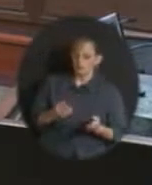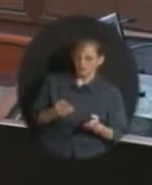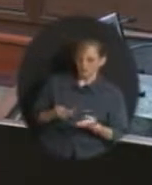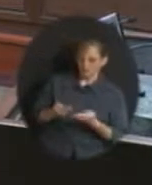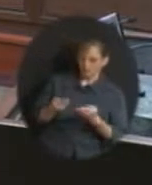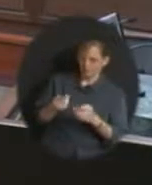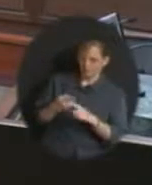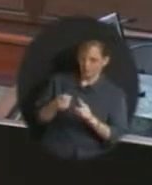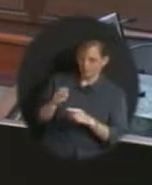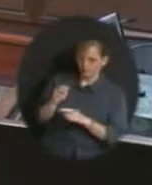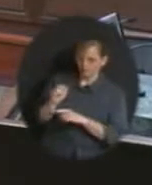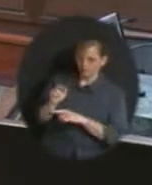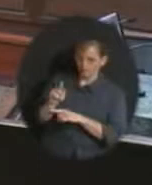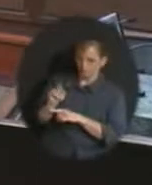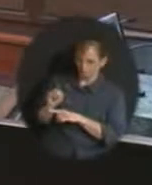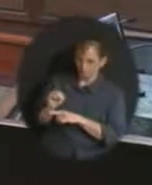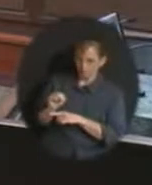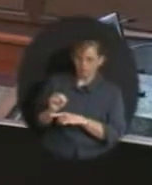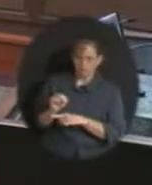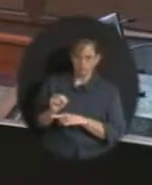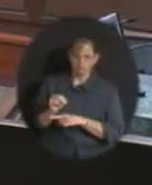Second.